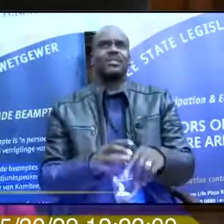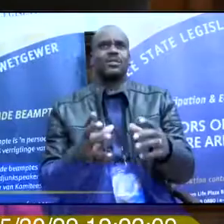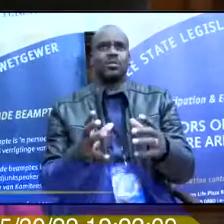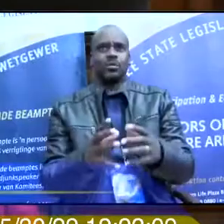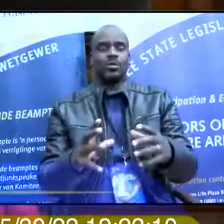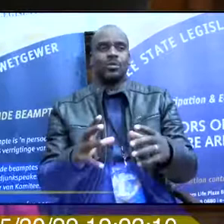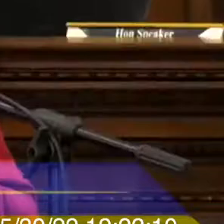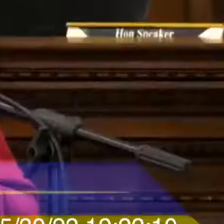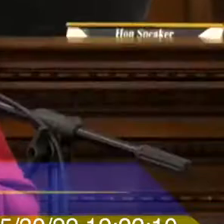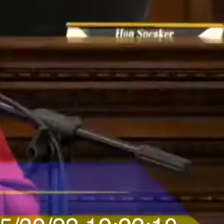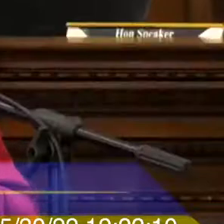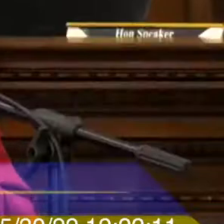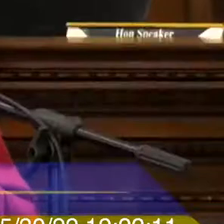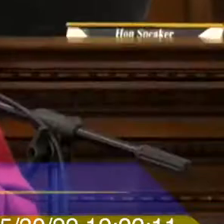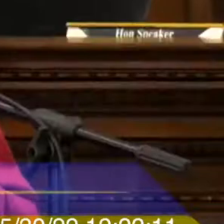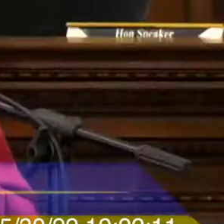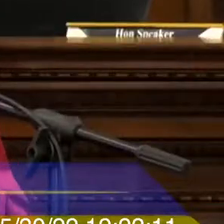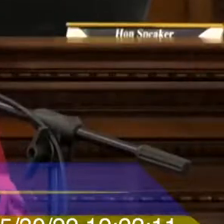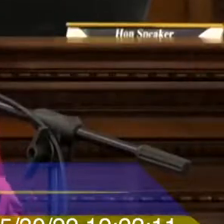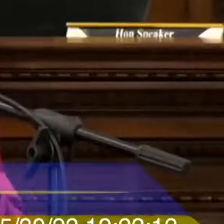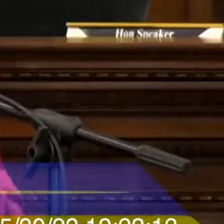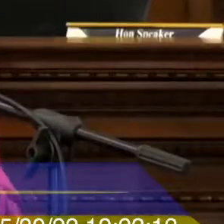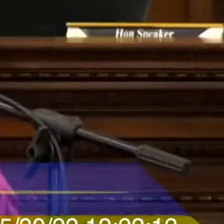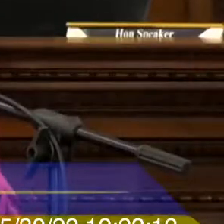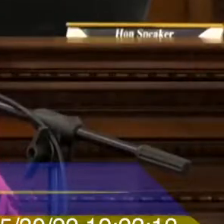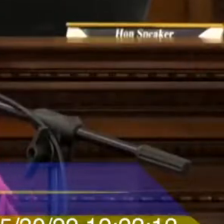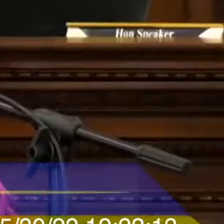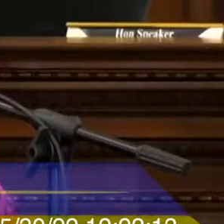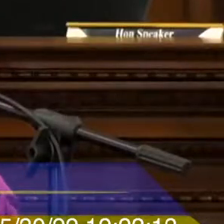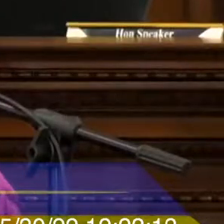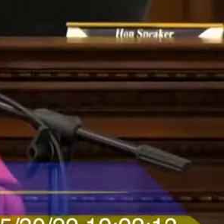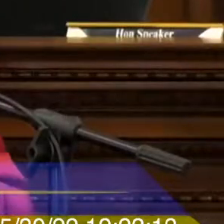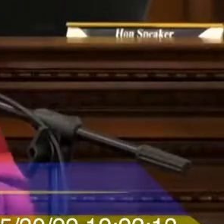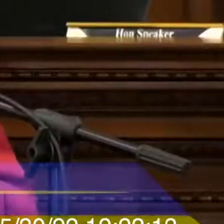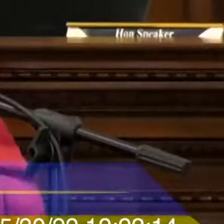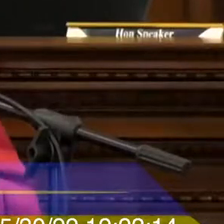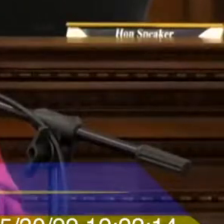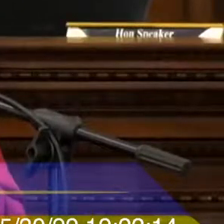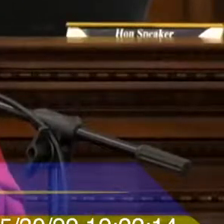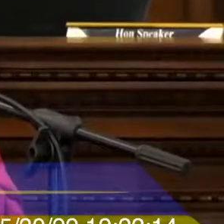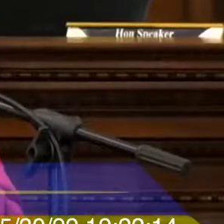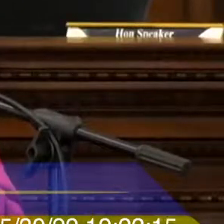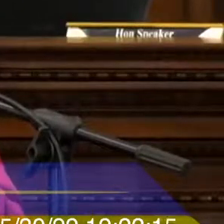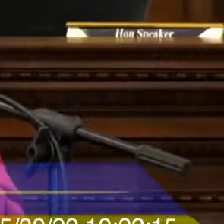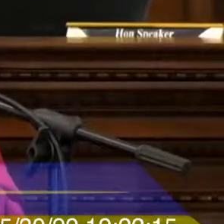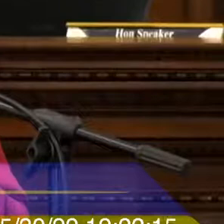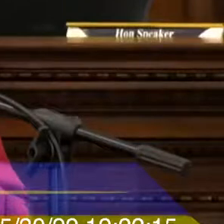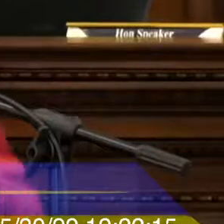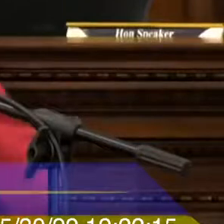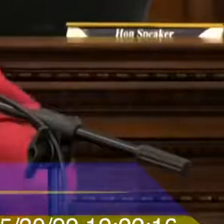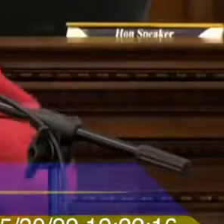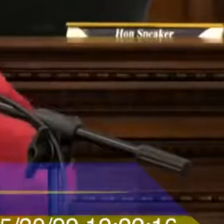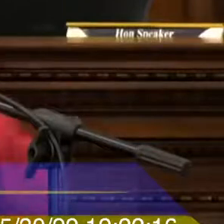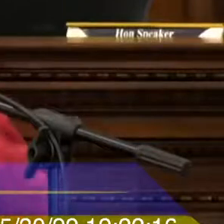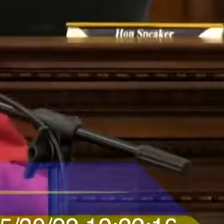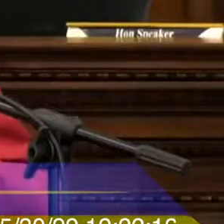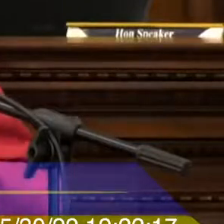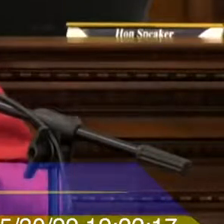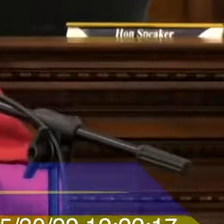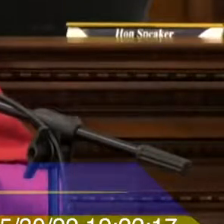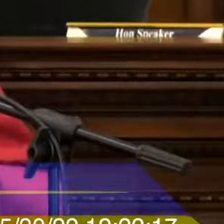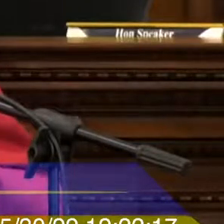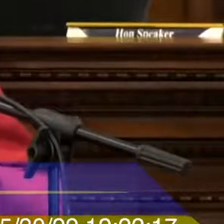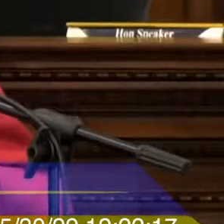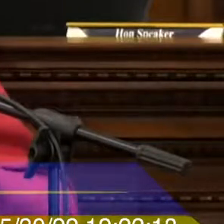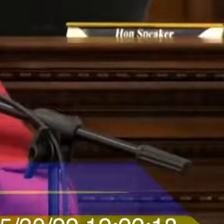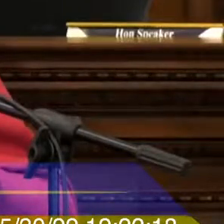citizens you will need one teacher for some particular number of learners and we cannot be